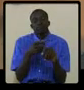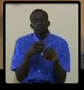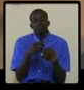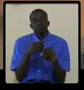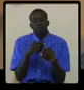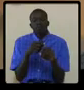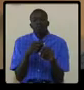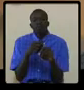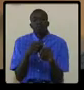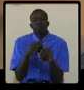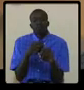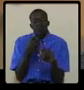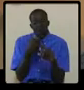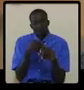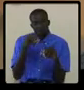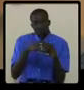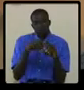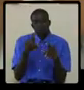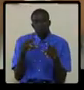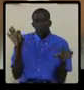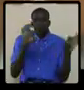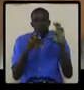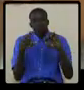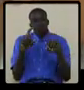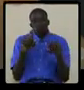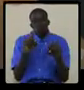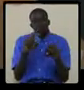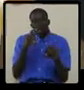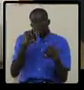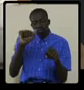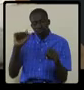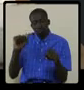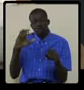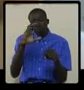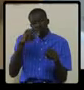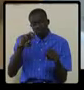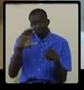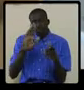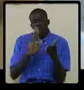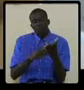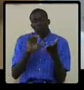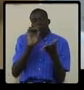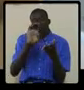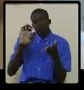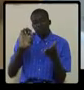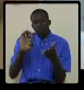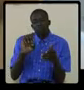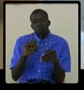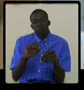The metals in our experiments were sodium, copper, lead, and iron.